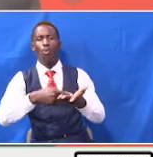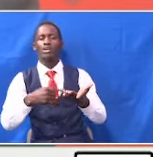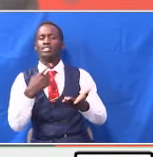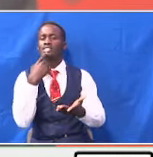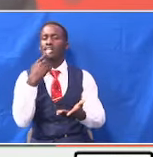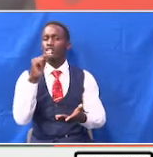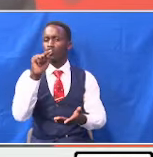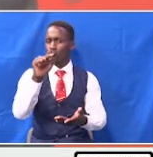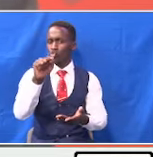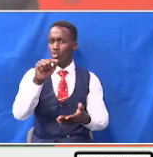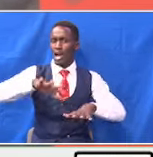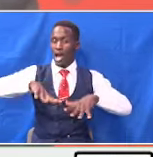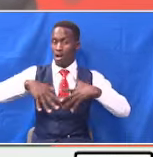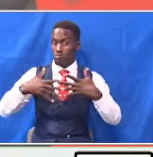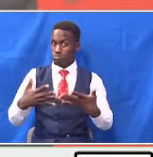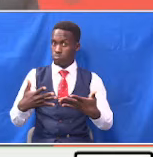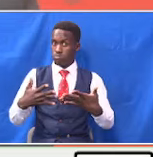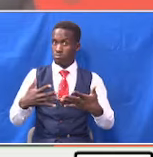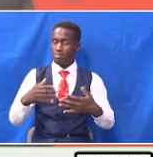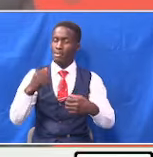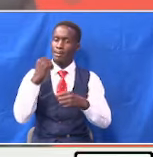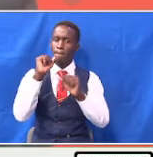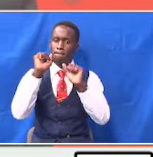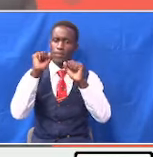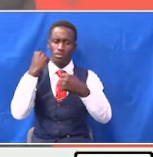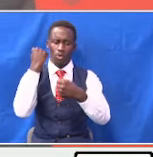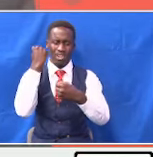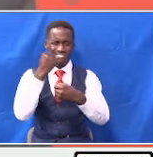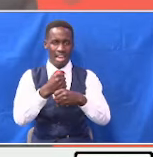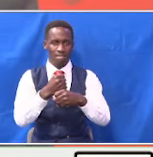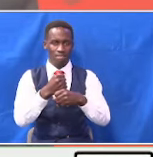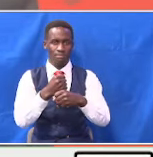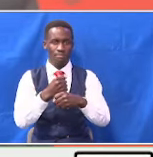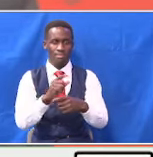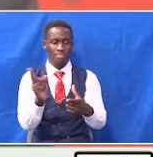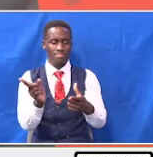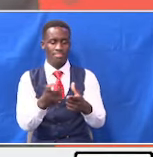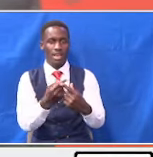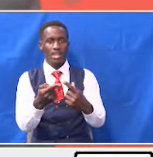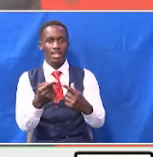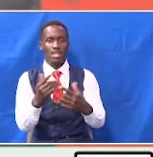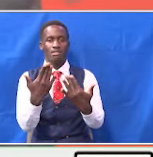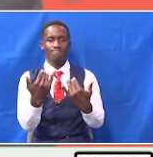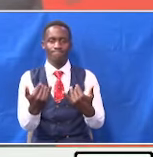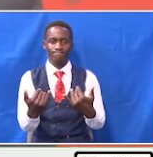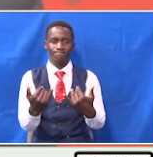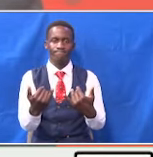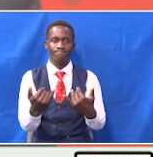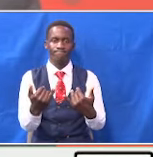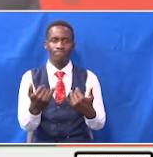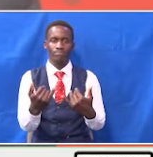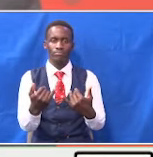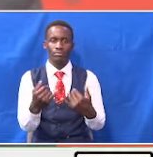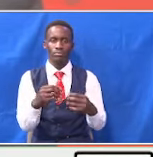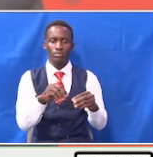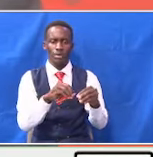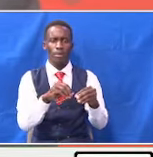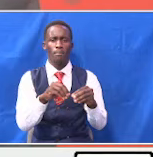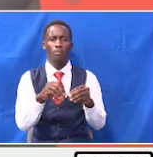how it can be implemented. And then you now get it to